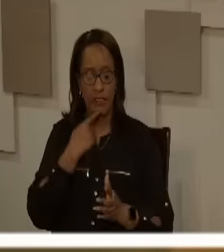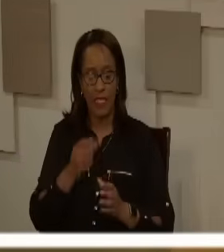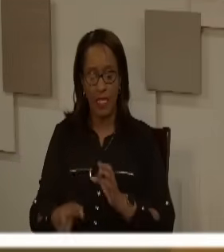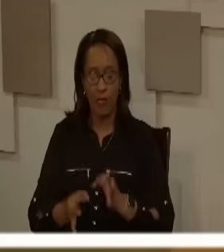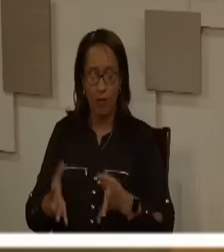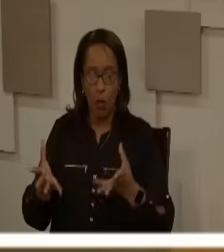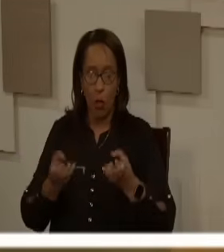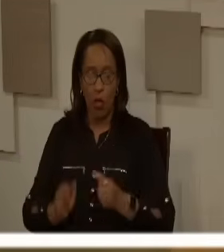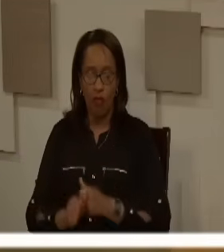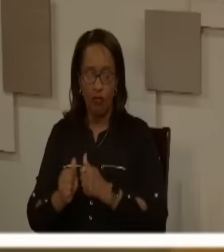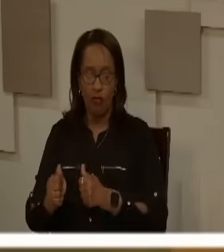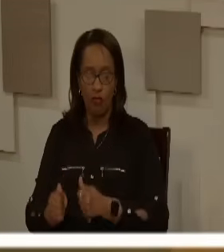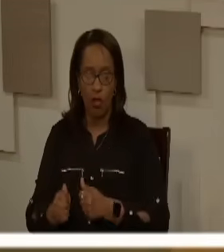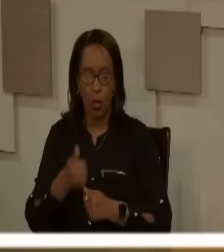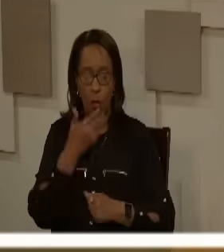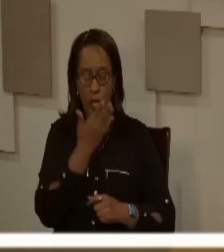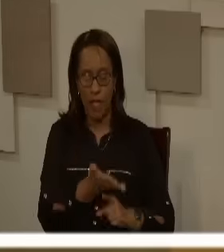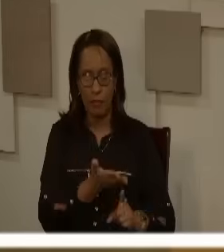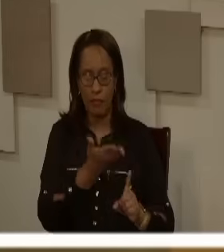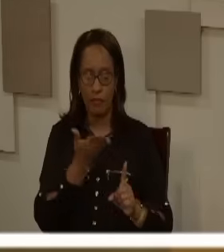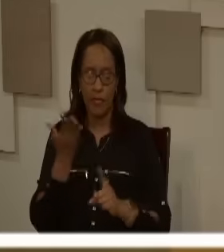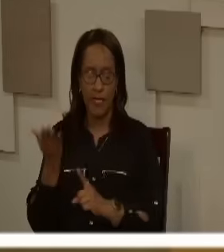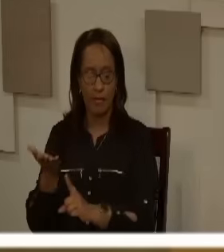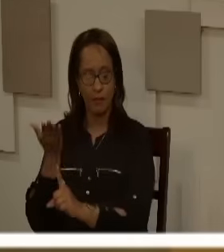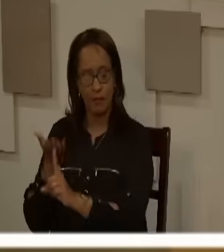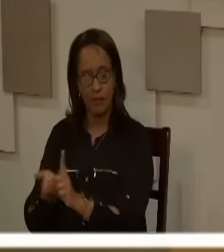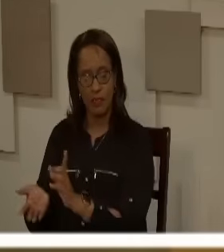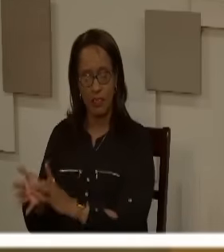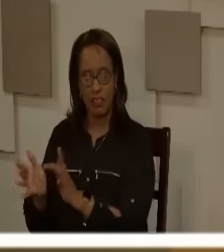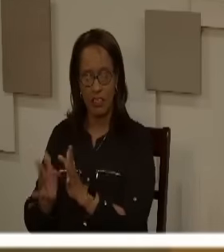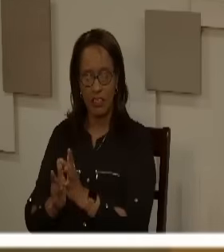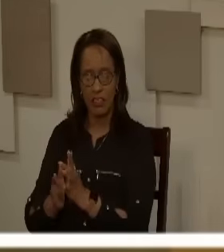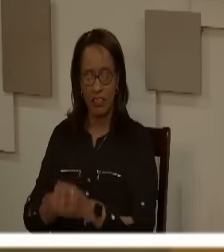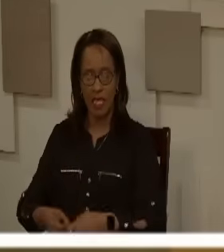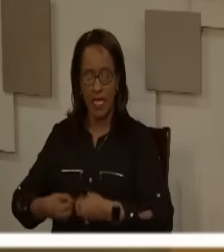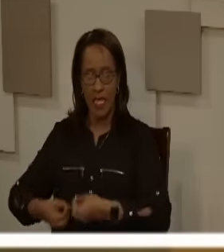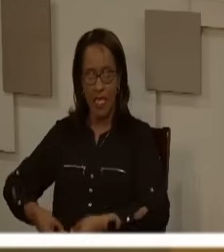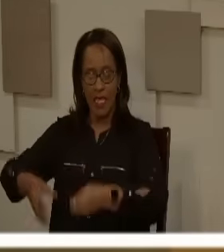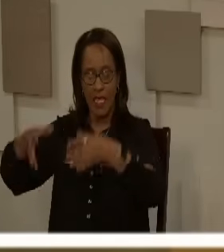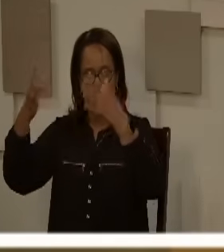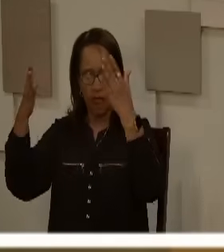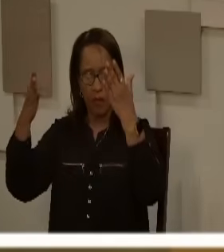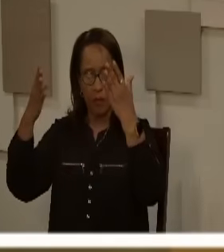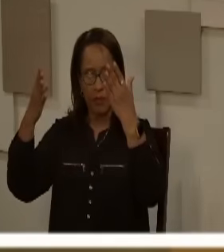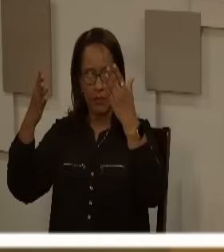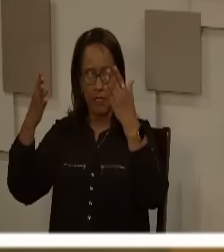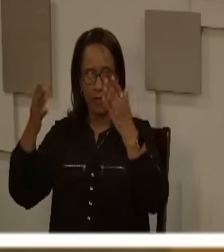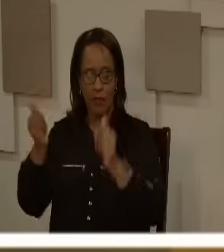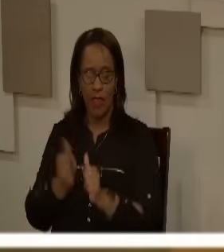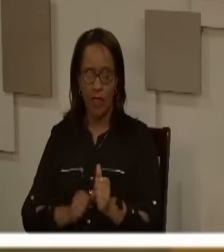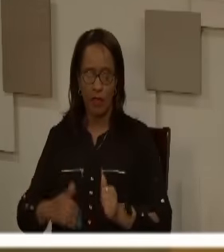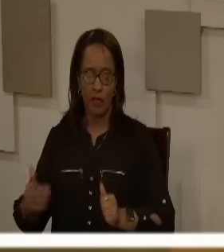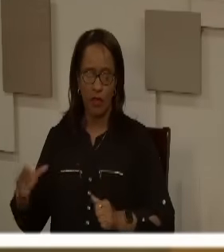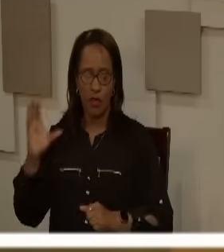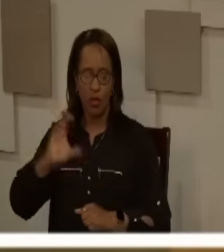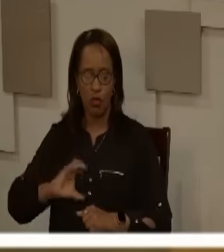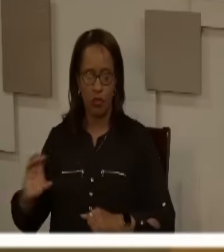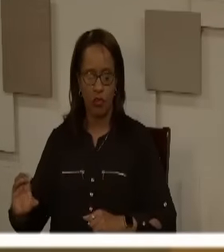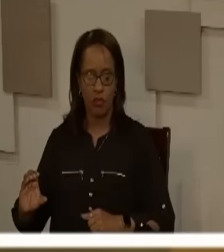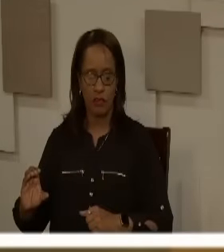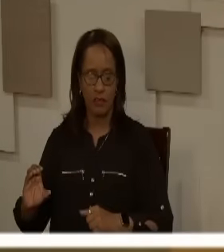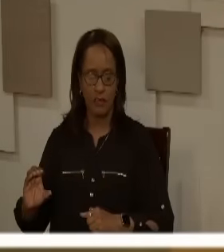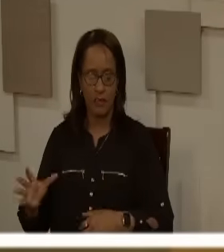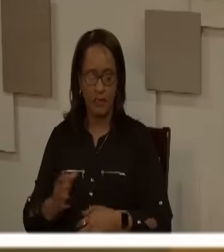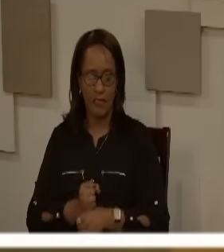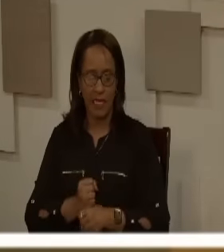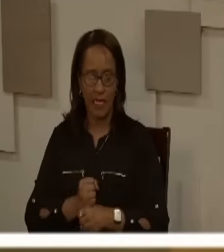every day, and follow me. For anyone who wants to save his life will lose it. But anyone who loses